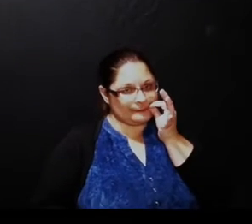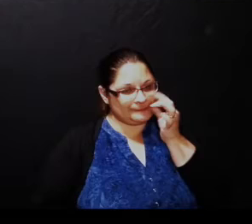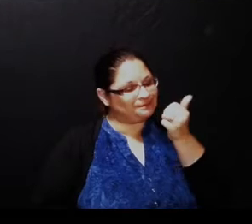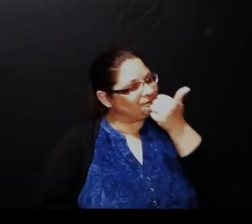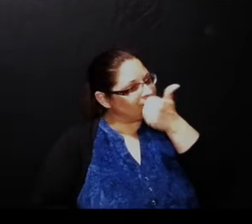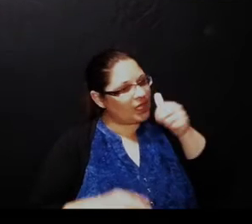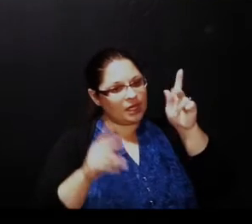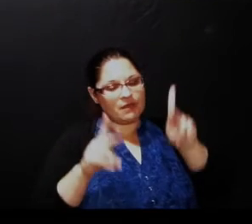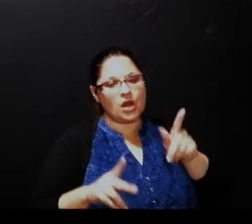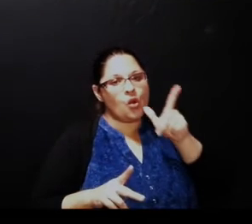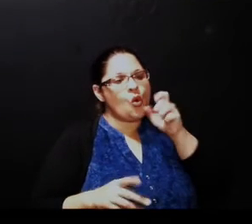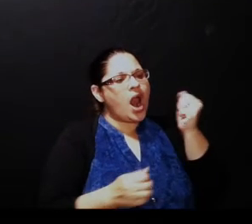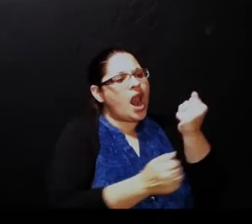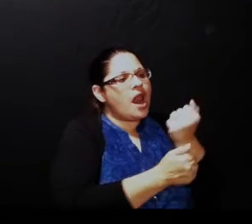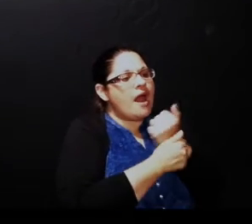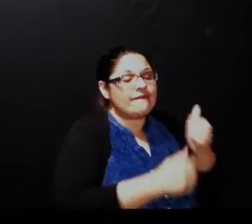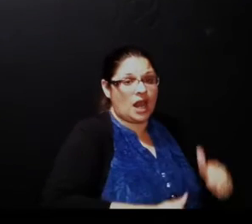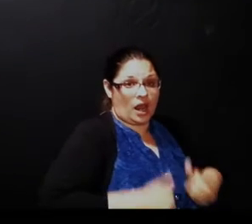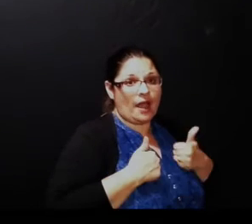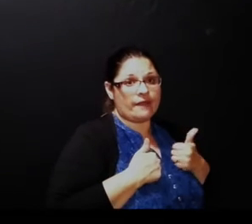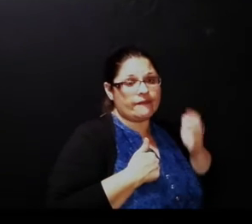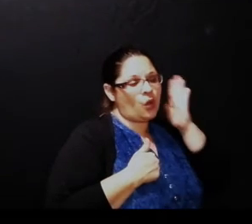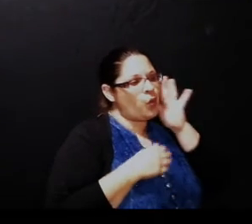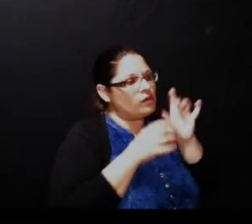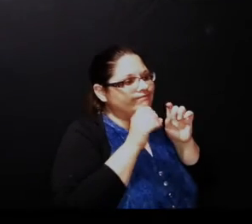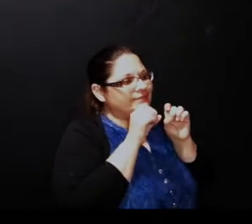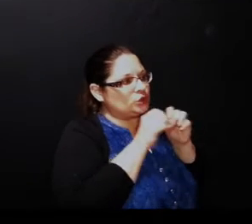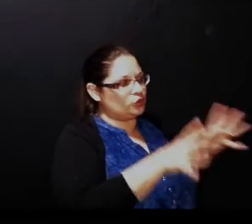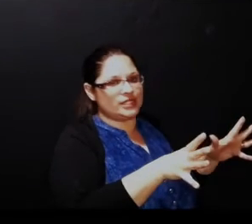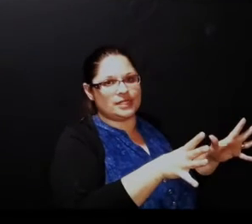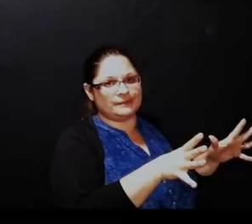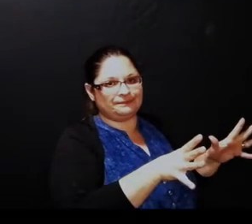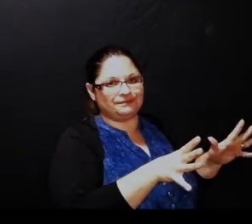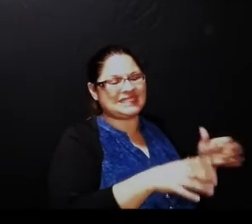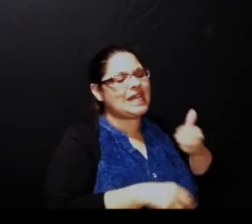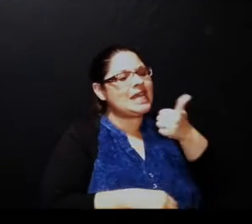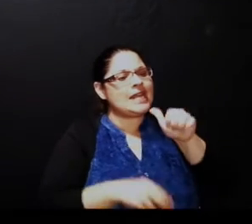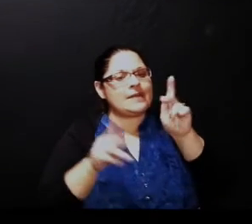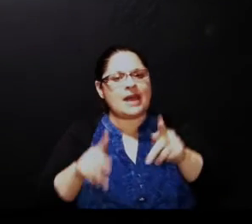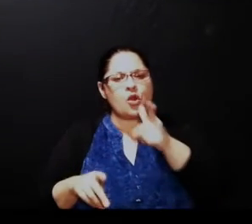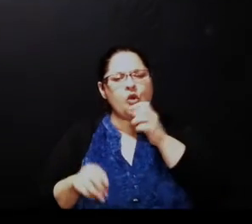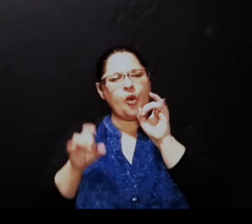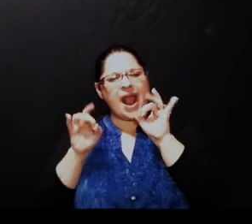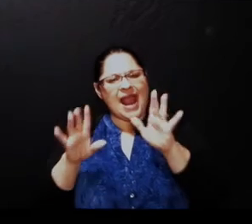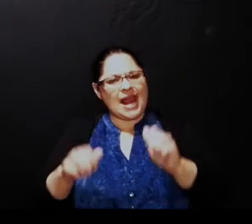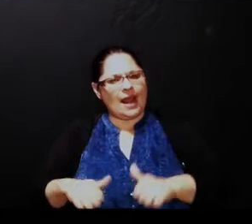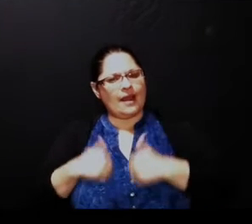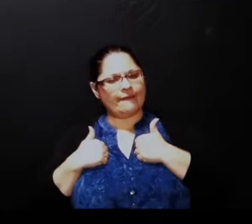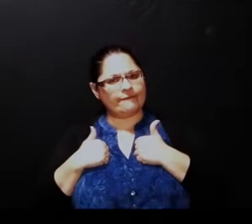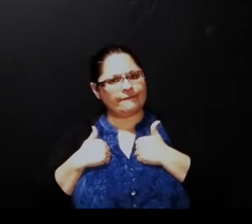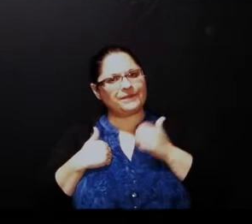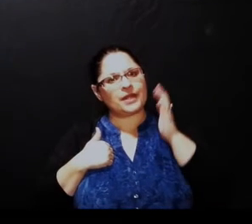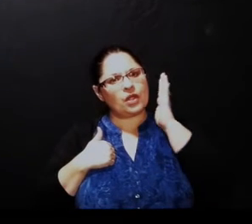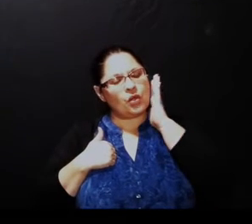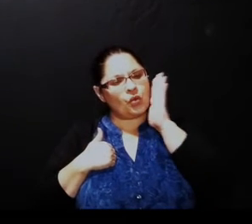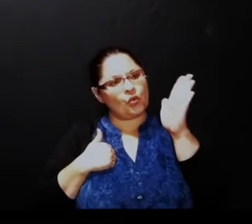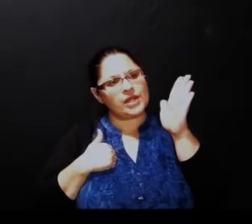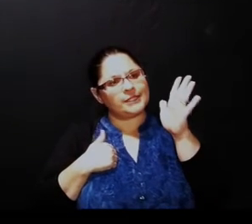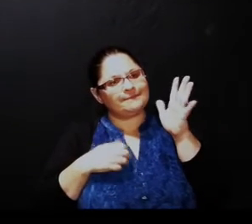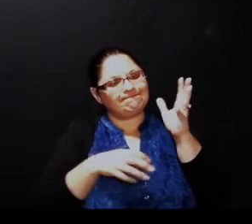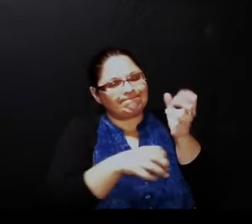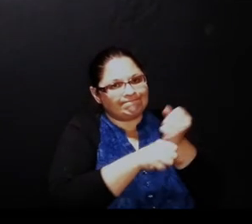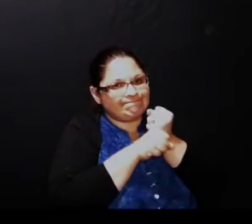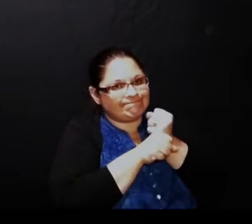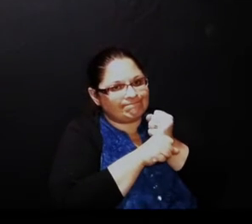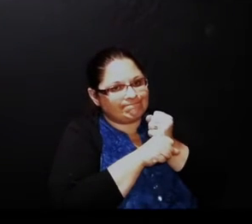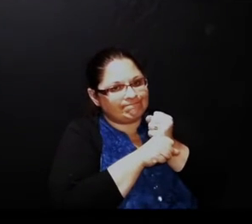lose it, and he that hateth his life in this world shall keep it unto life eternal. If any